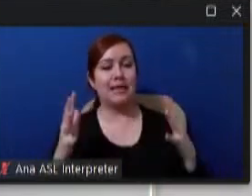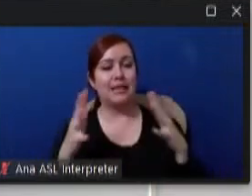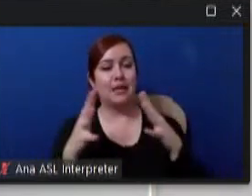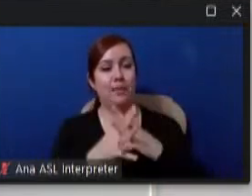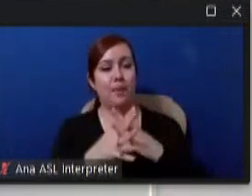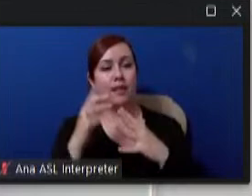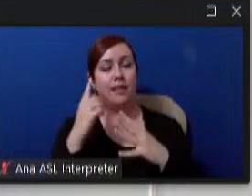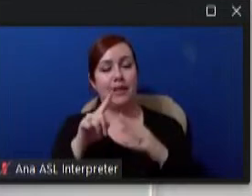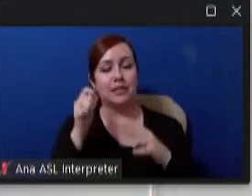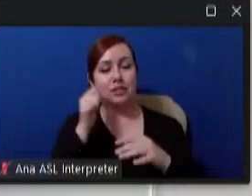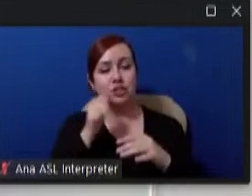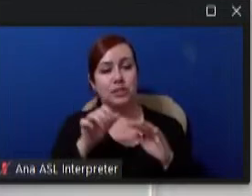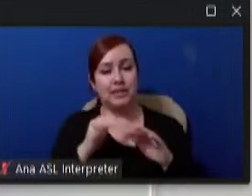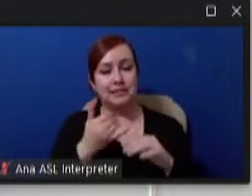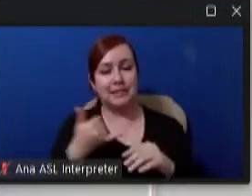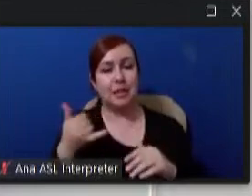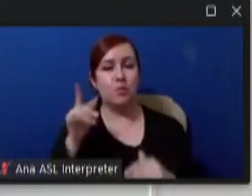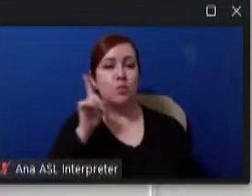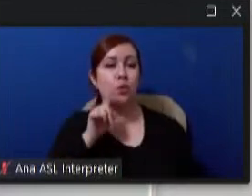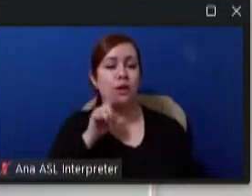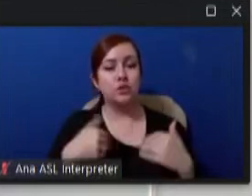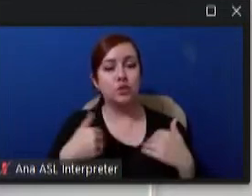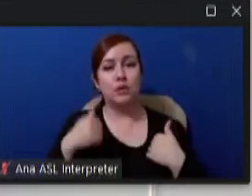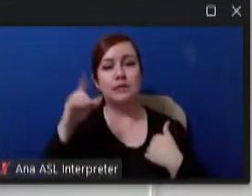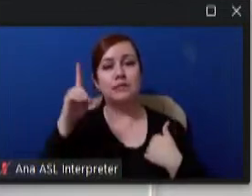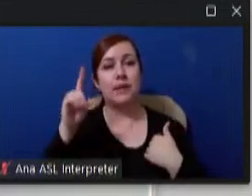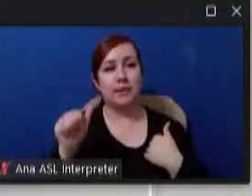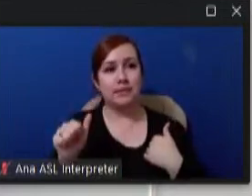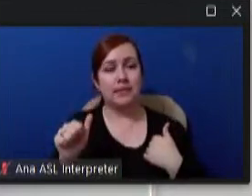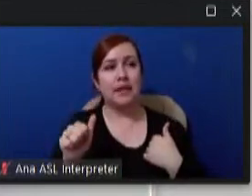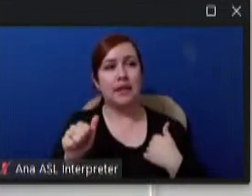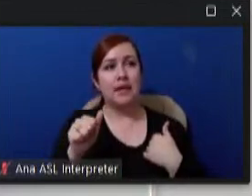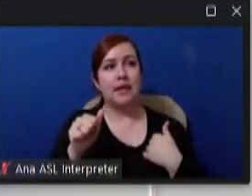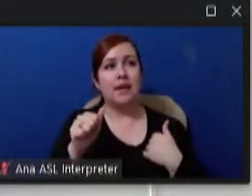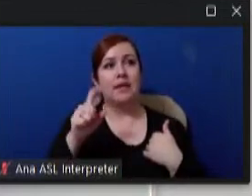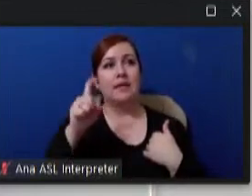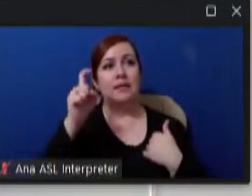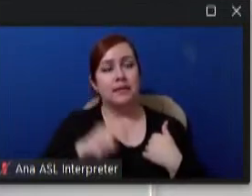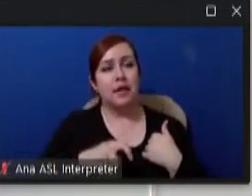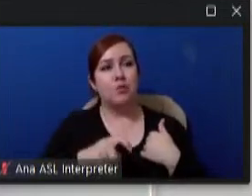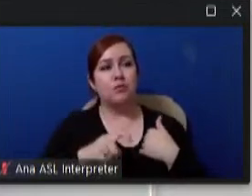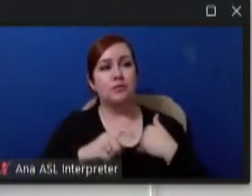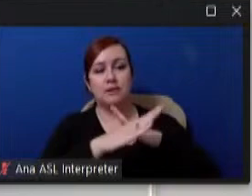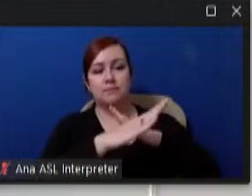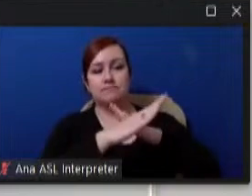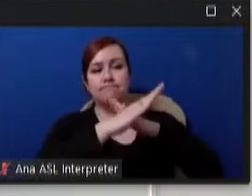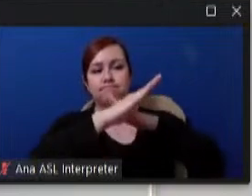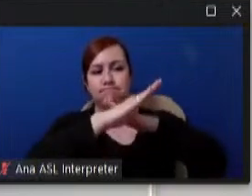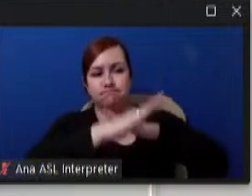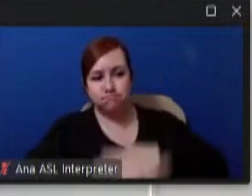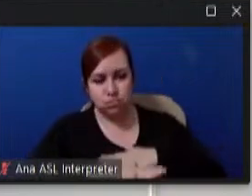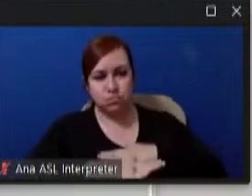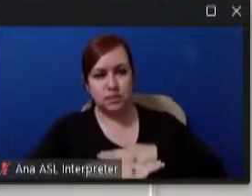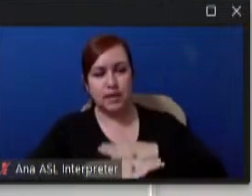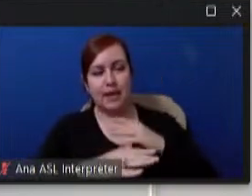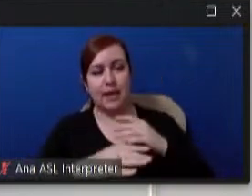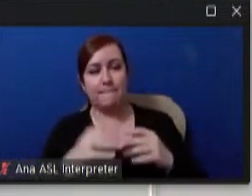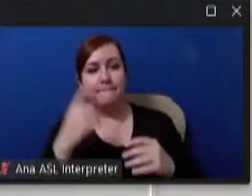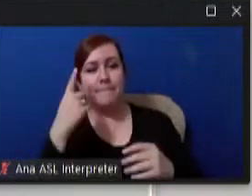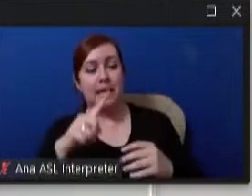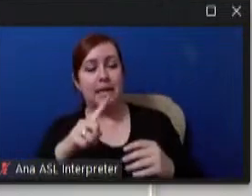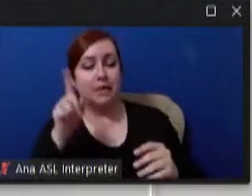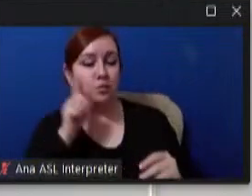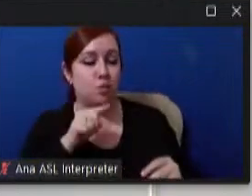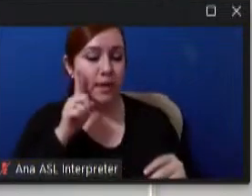sexual and reproductive health rights of women and girls. We have an urgent need to do away